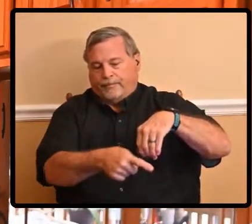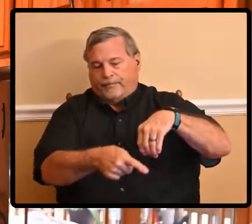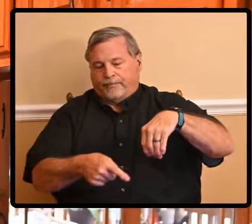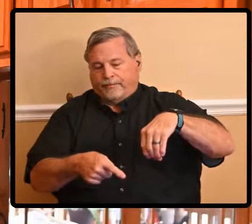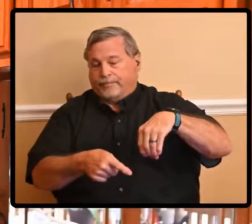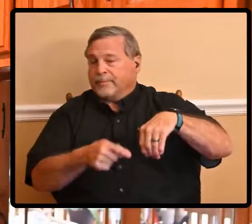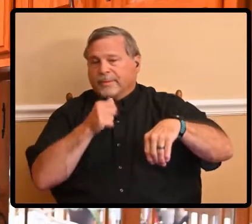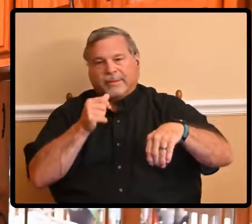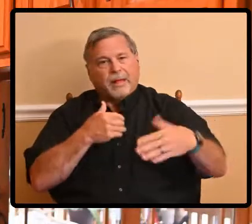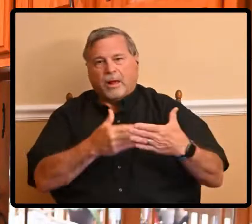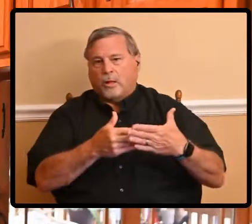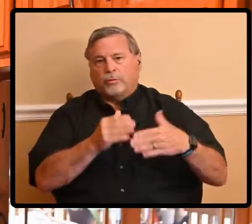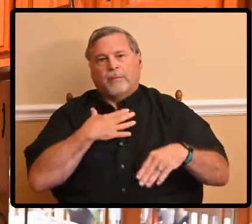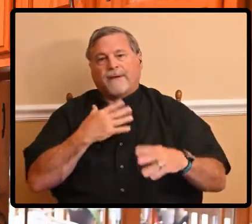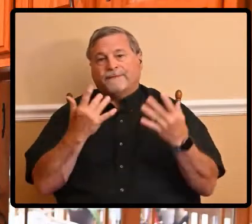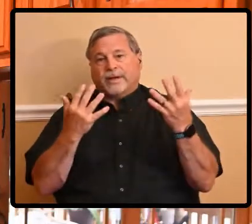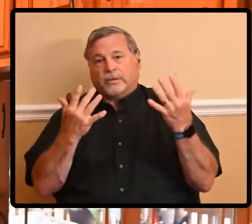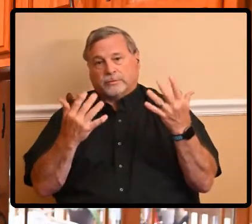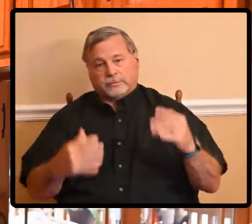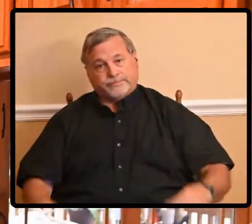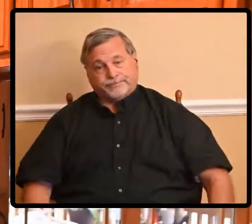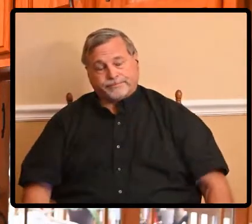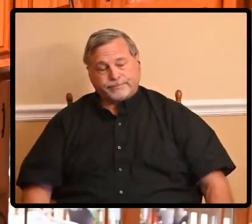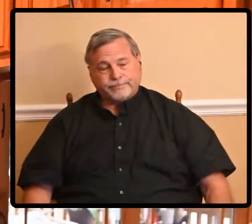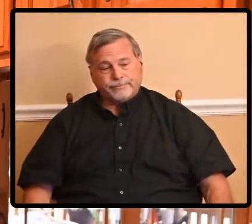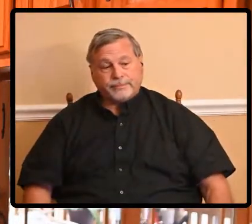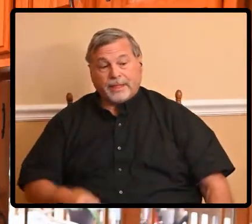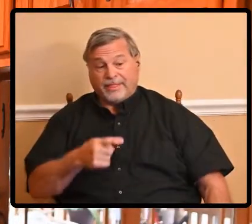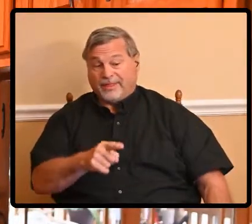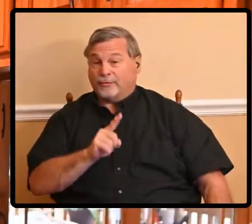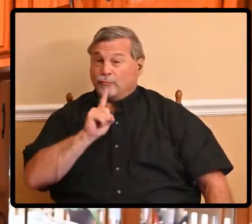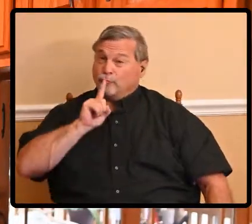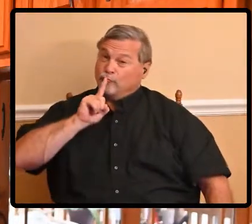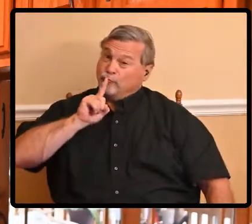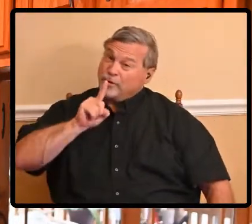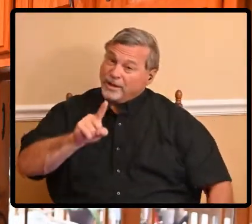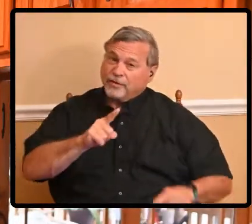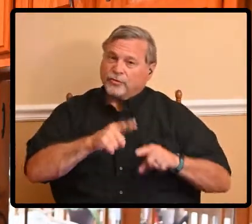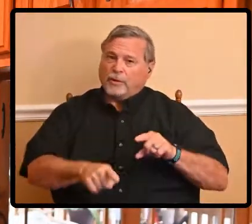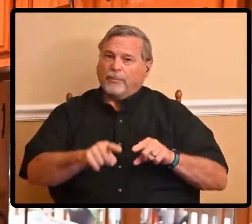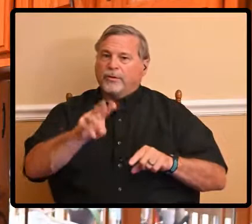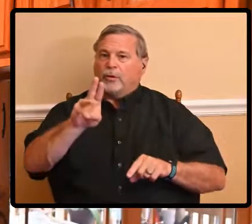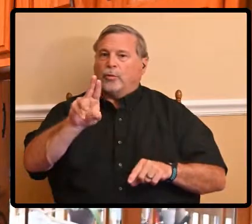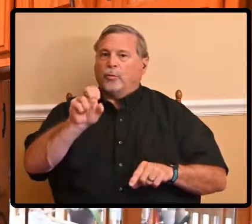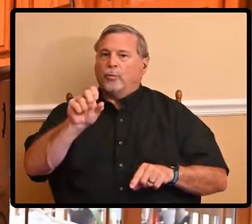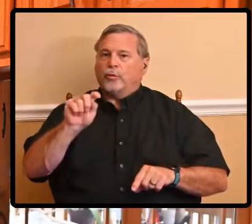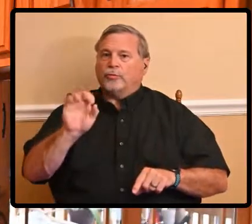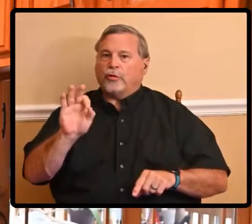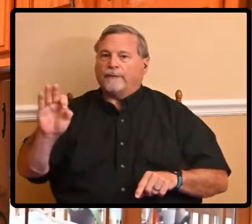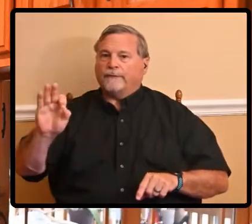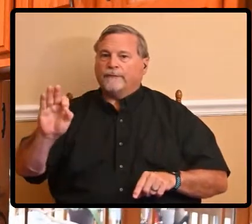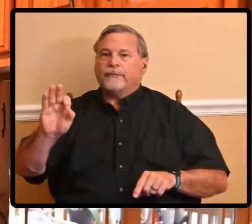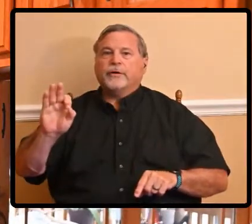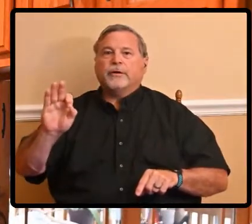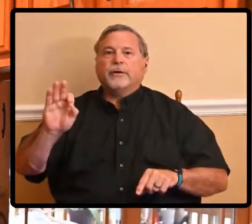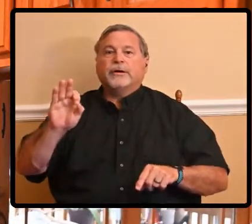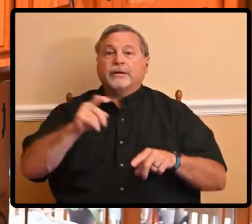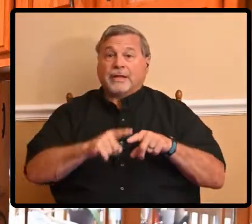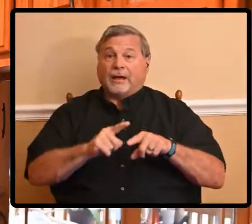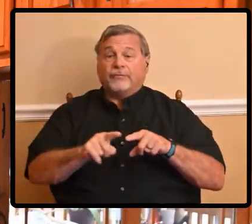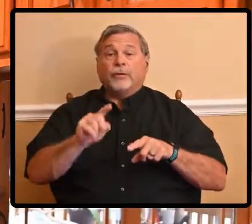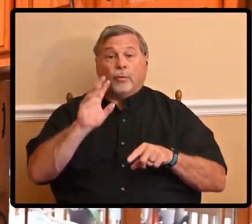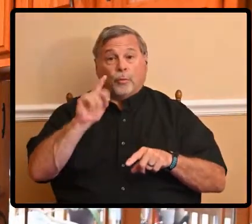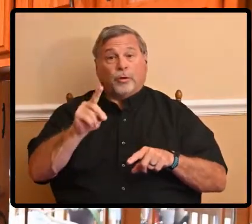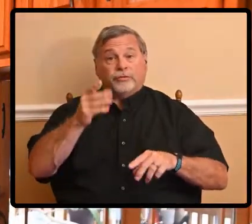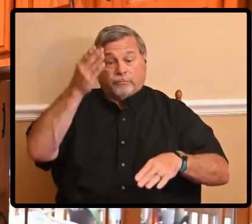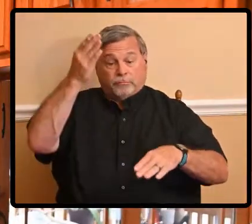knife is nowhere close to my fingertips. This knife is super sharp. This is a Wusthof knife, and it